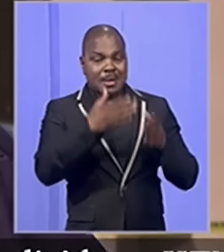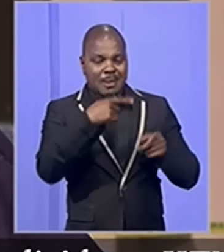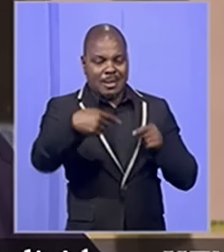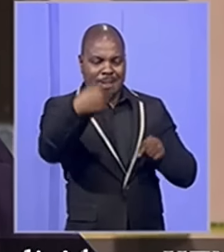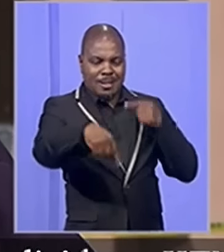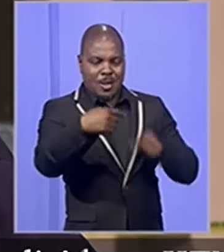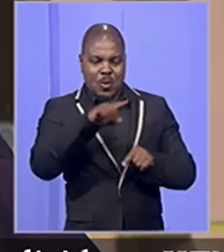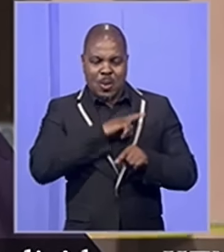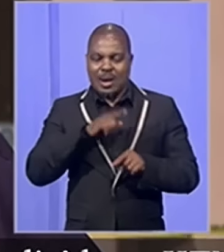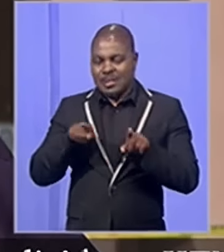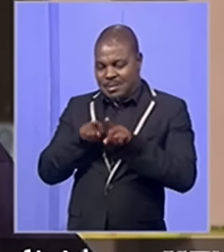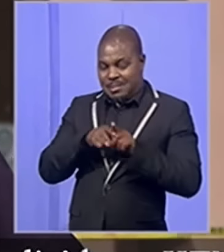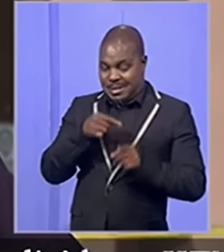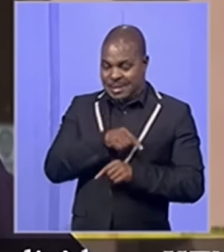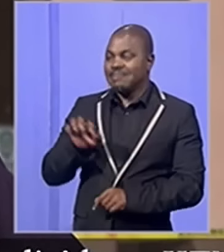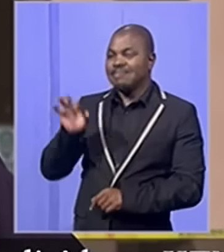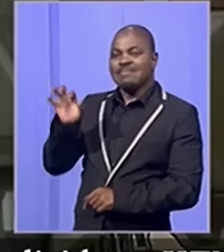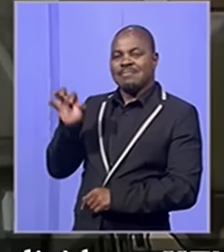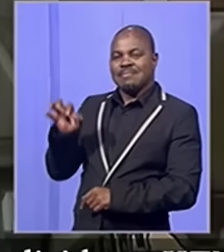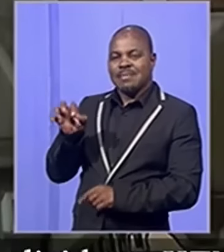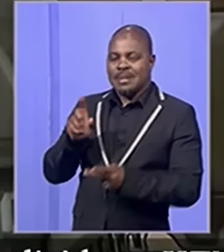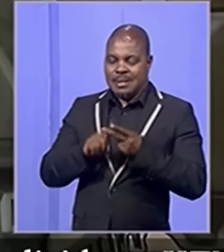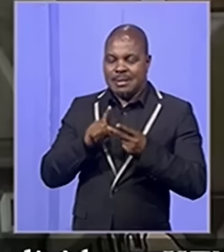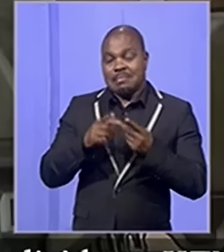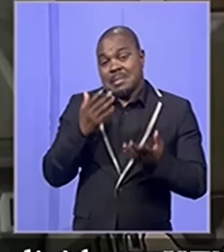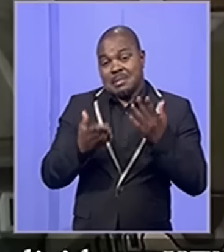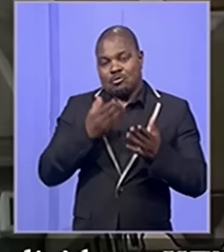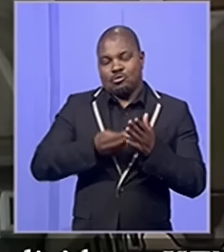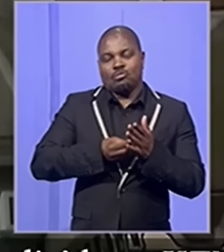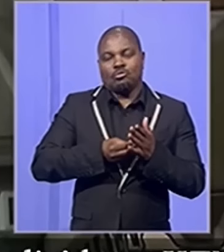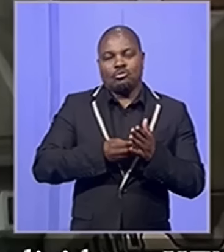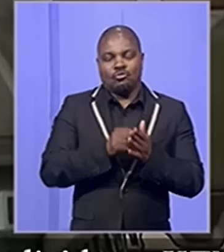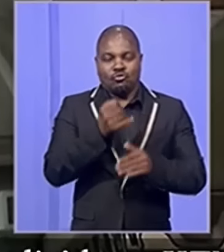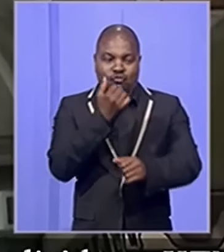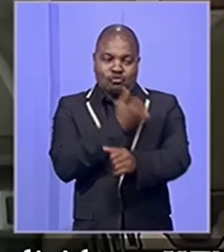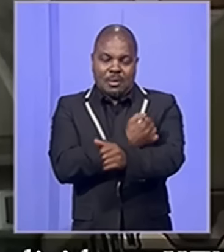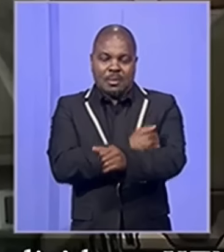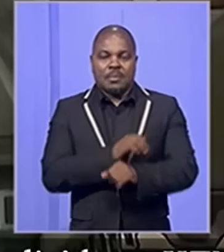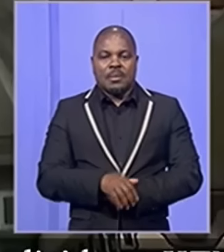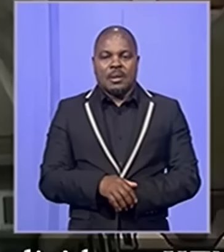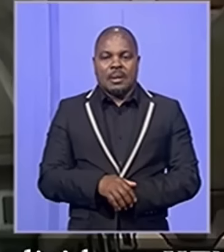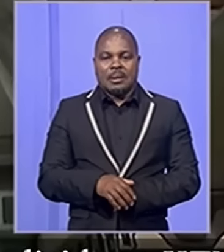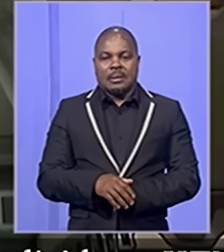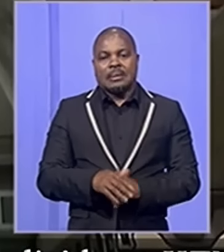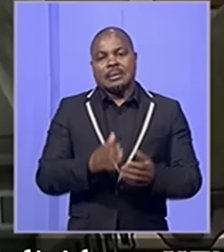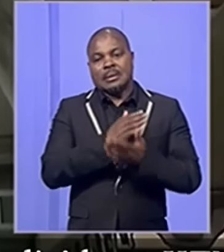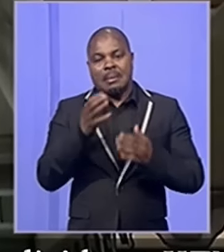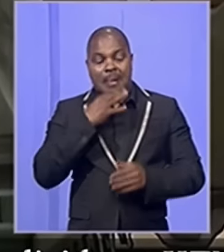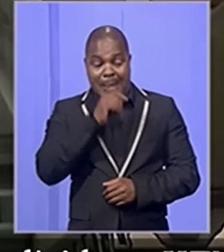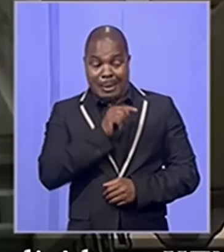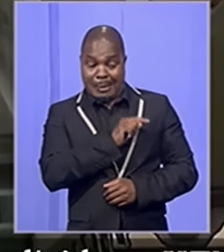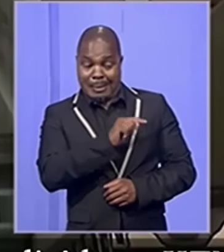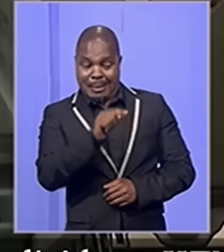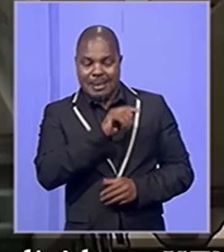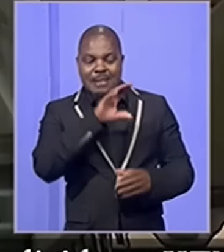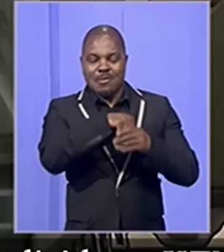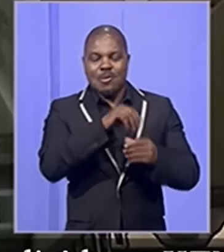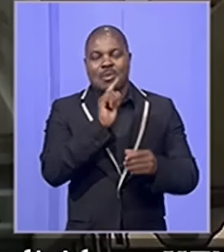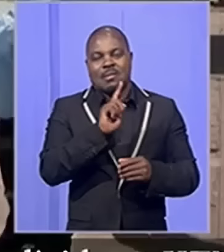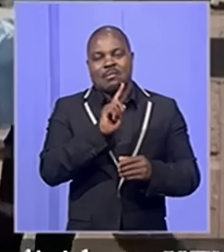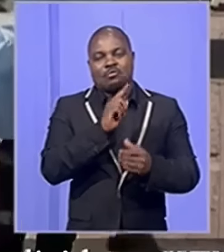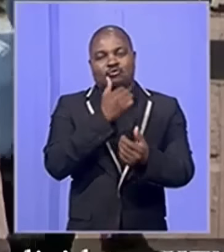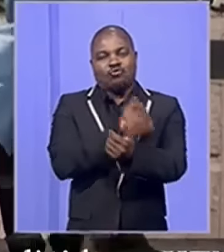theft, drugs as well. Gape babelaelwa ba golagangwa le kgwebisano e se mo molaong ya diritibatsi. Mapodisi